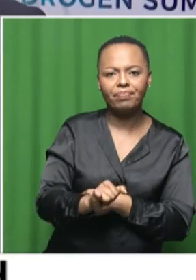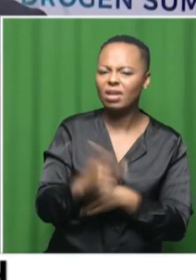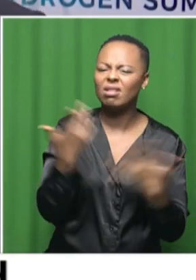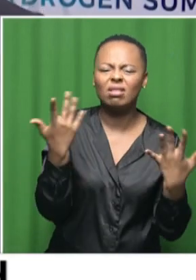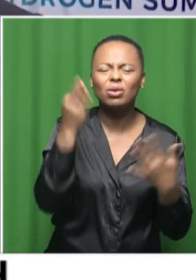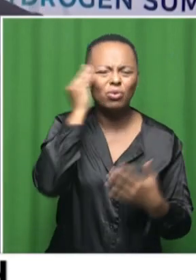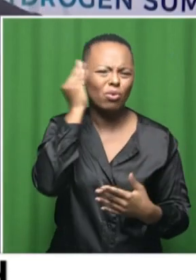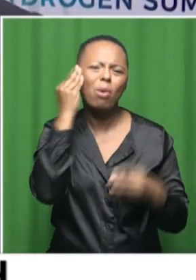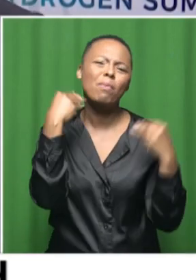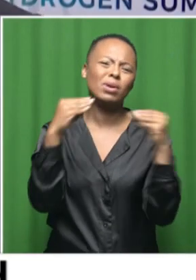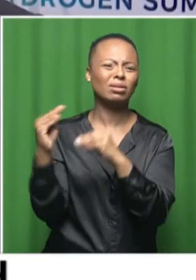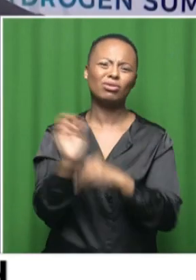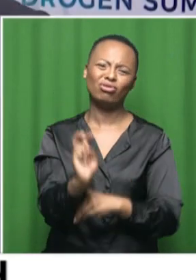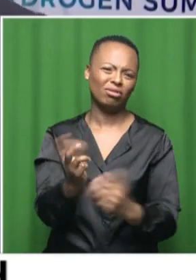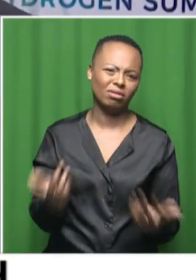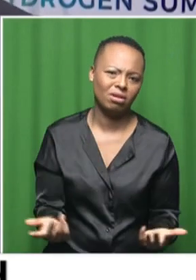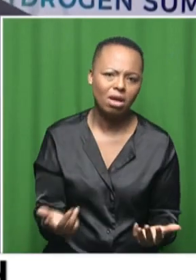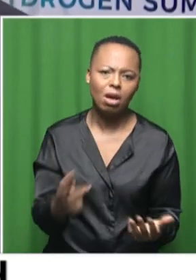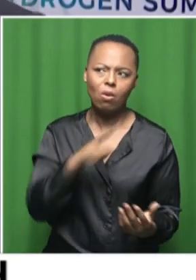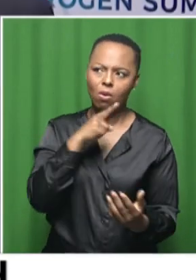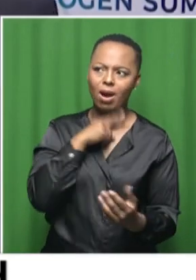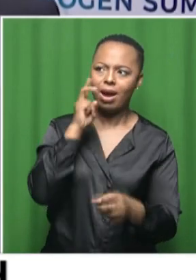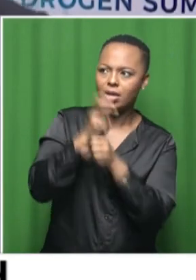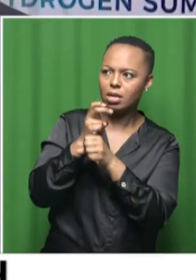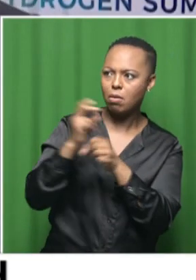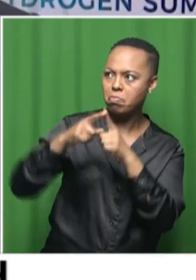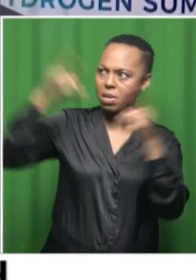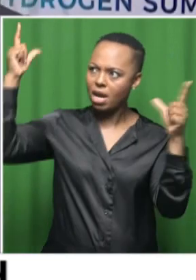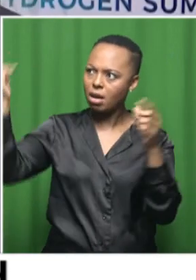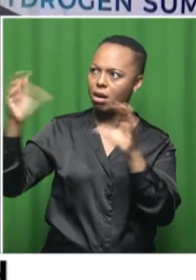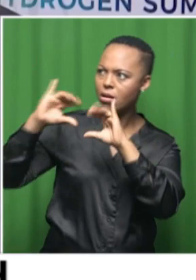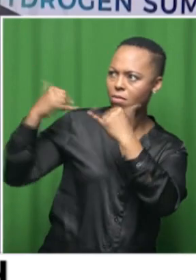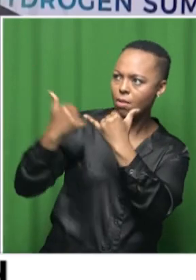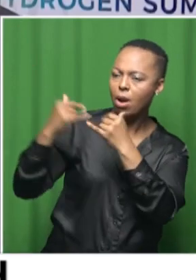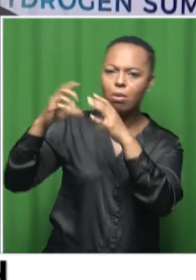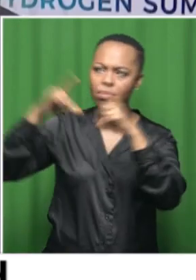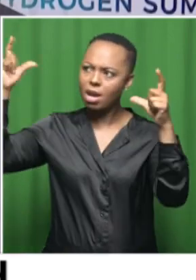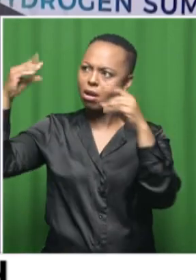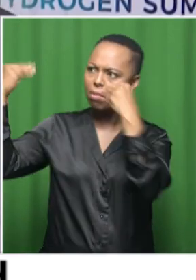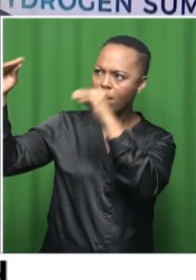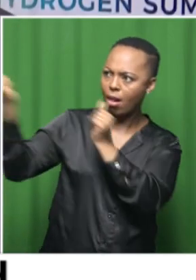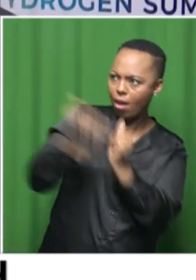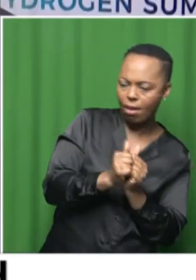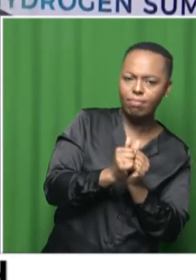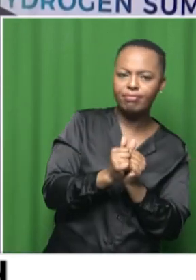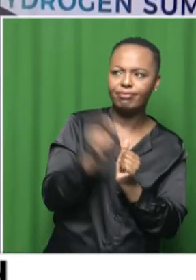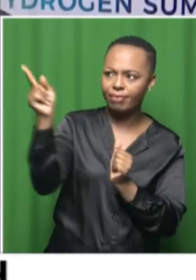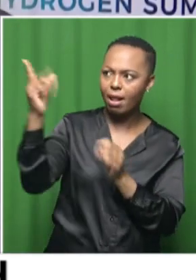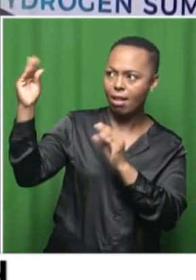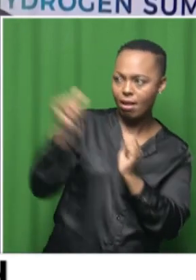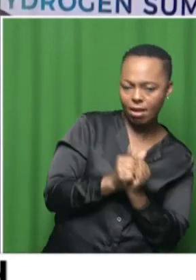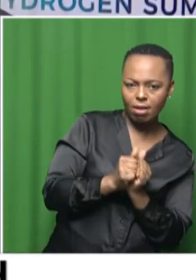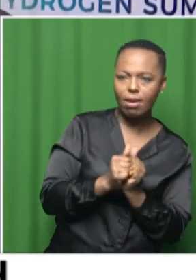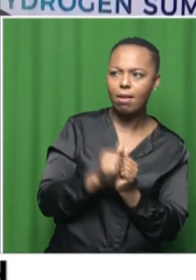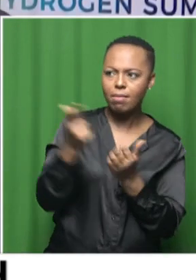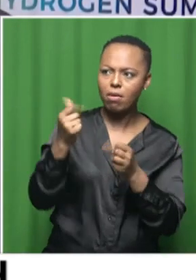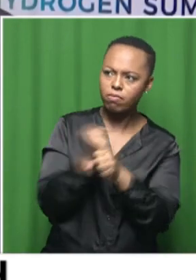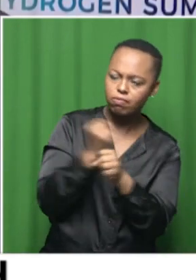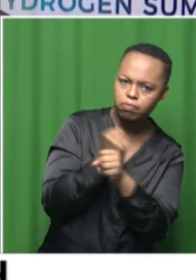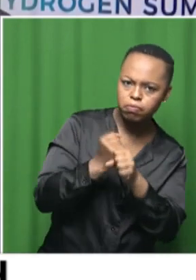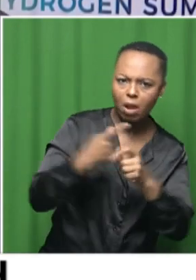business, you're looking for bigger markets. So you satisfy the domestic appetite, and once that domestic appetite